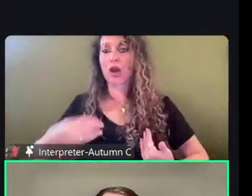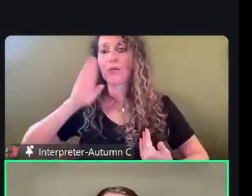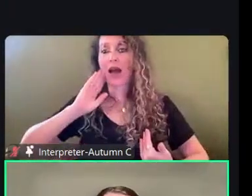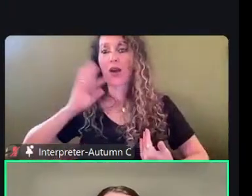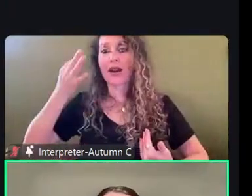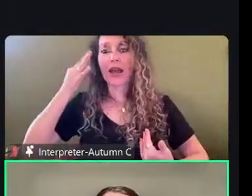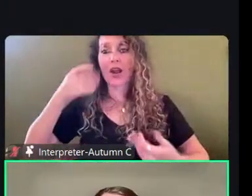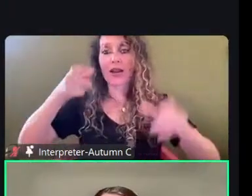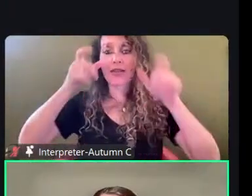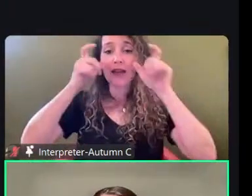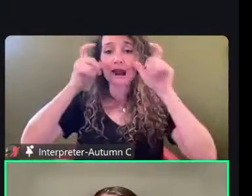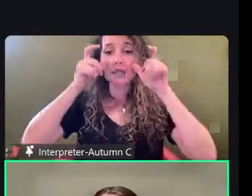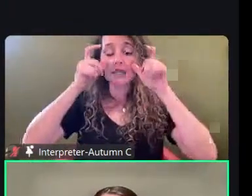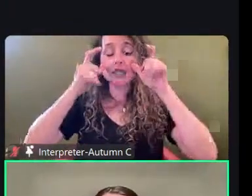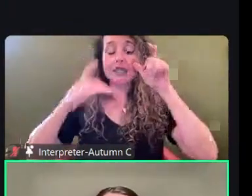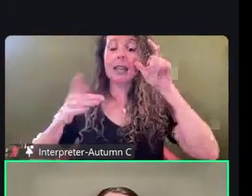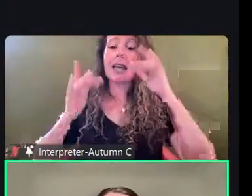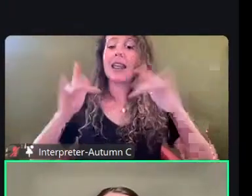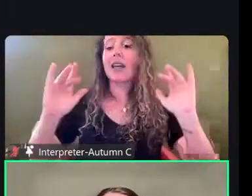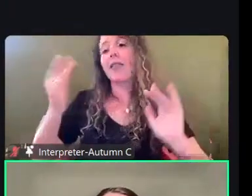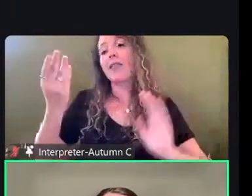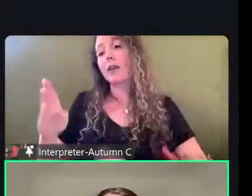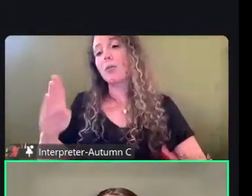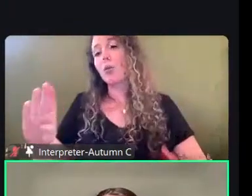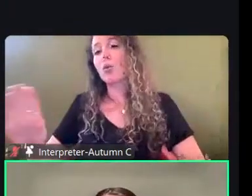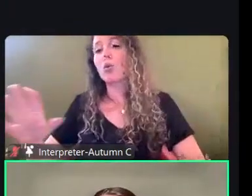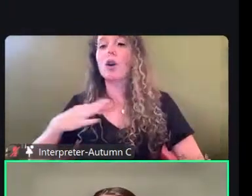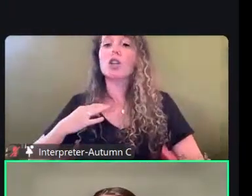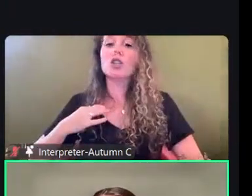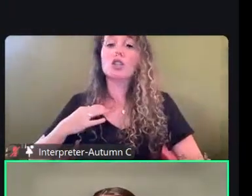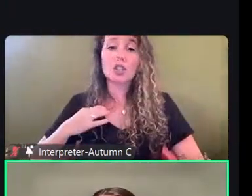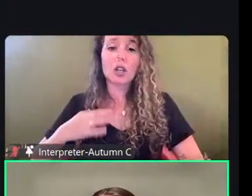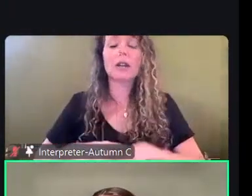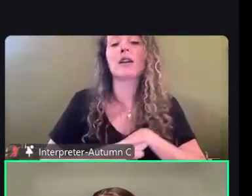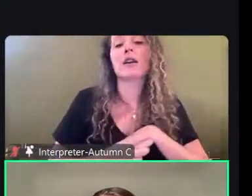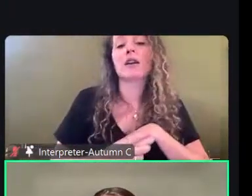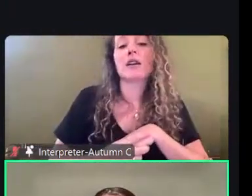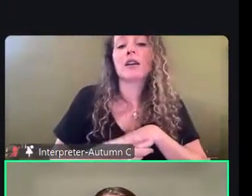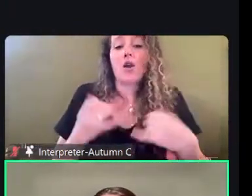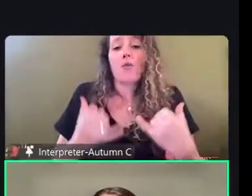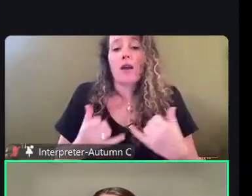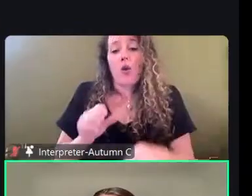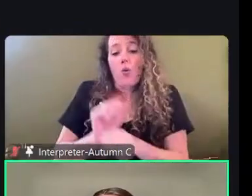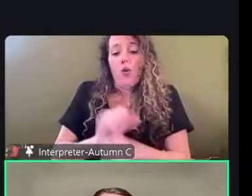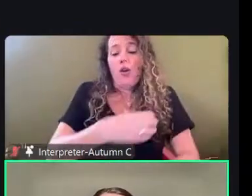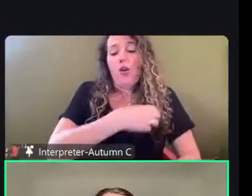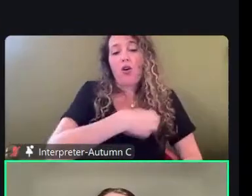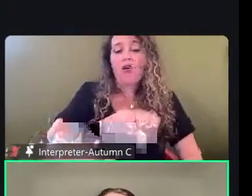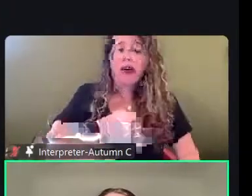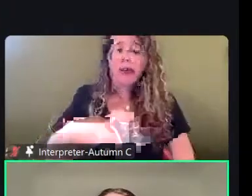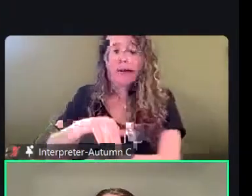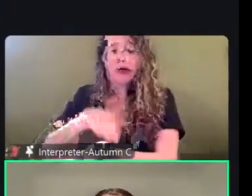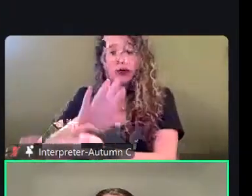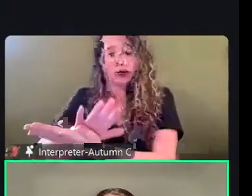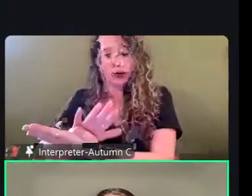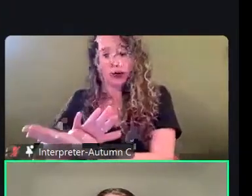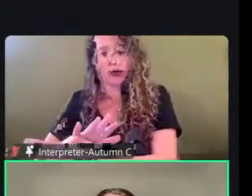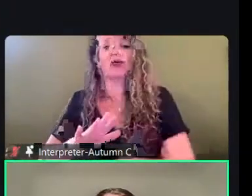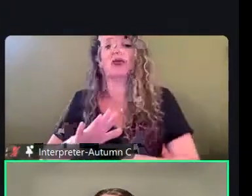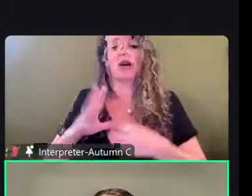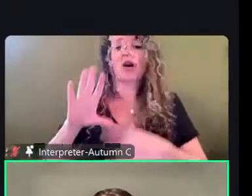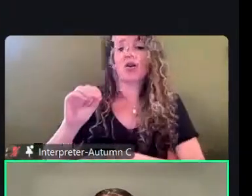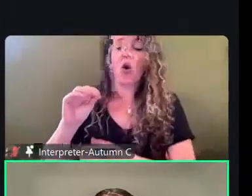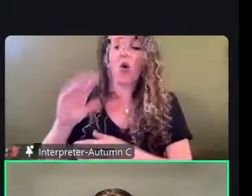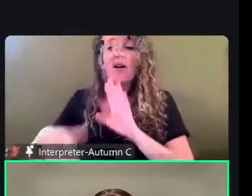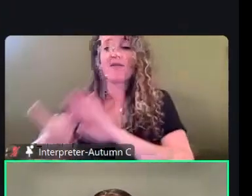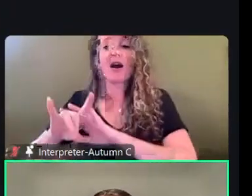wearing glasses and a light blue shirt. I'm a current third-year medical student at Harvard Medical School and a co-founder of the Harvard Medical